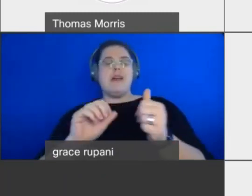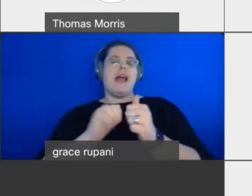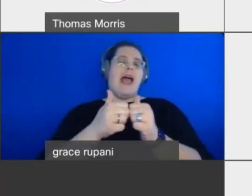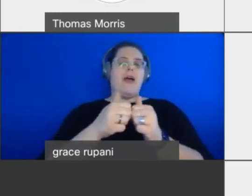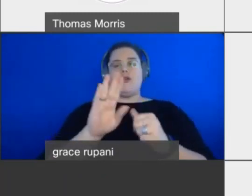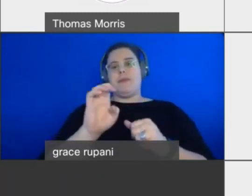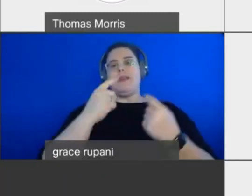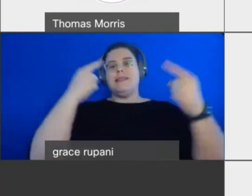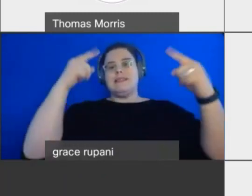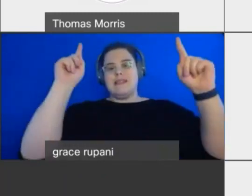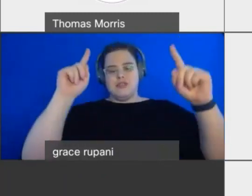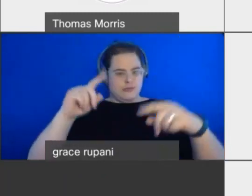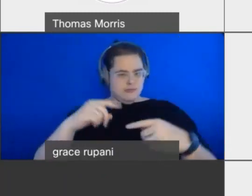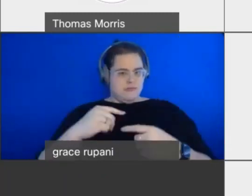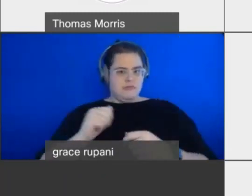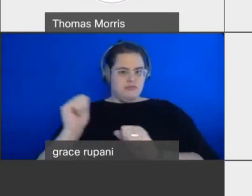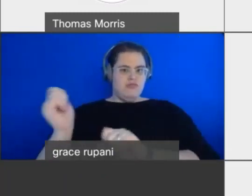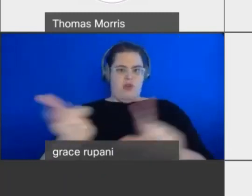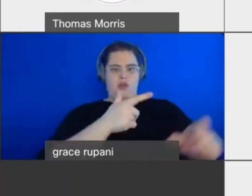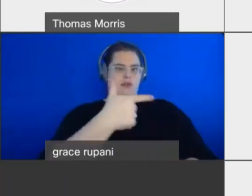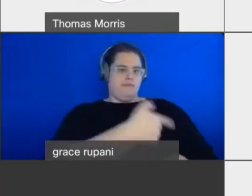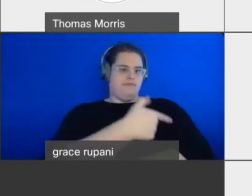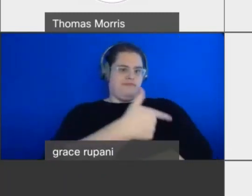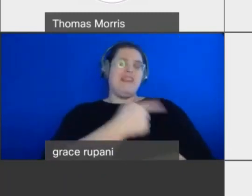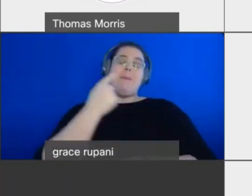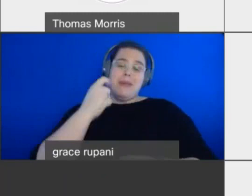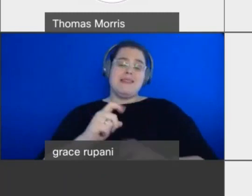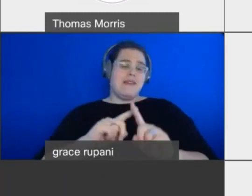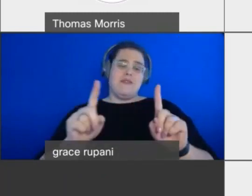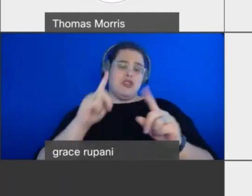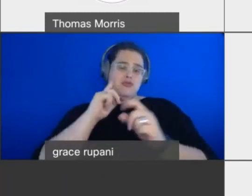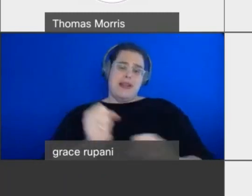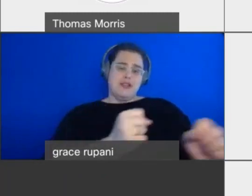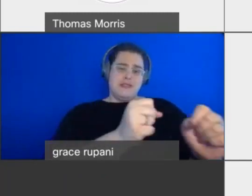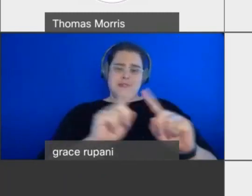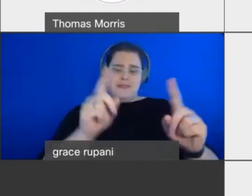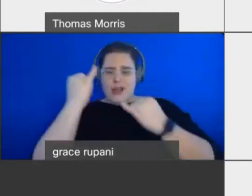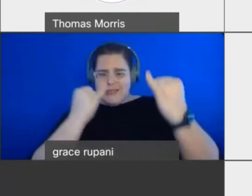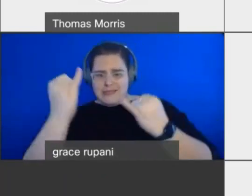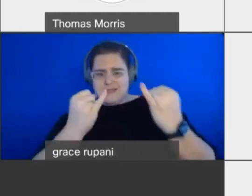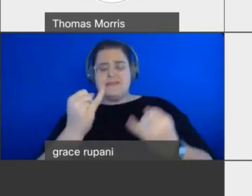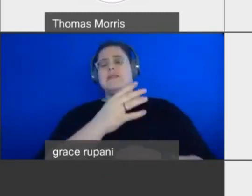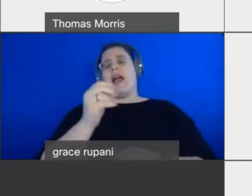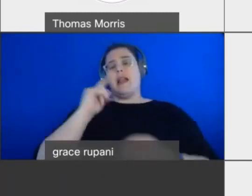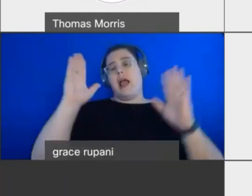strategies, and that we can see that kind of success across all agencies.